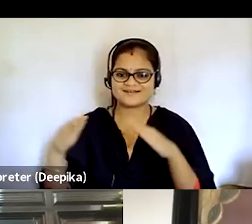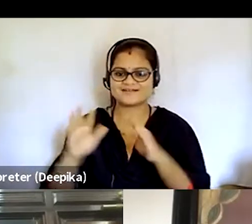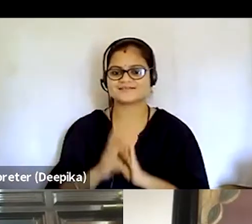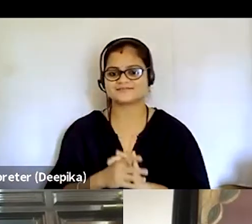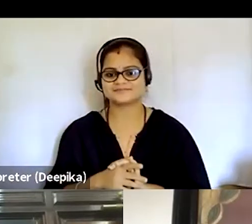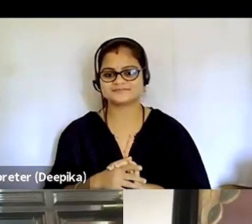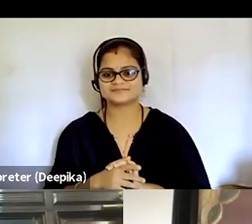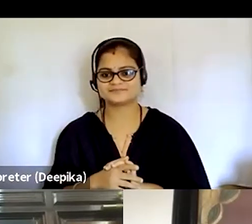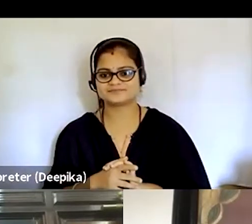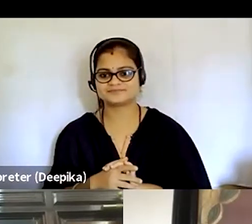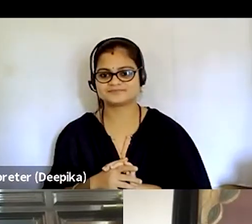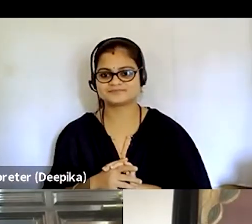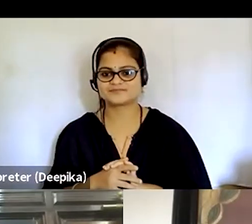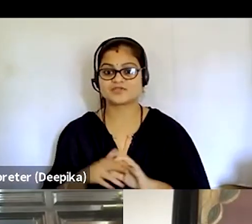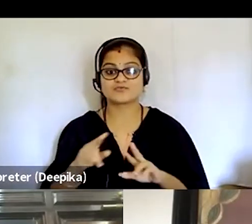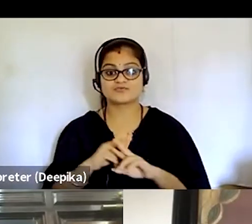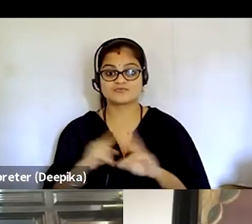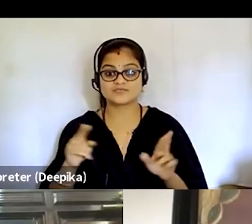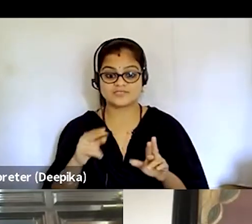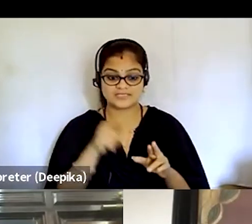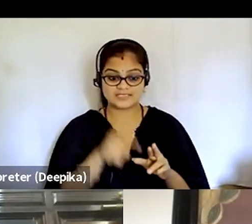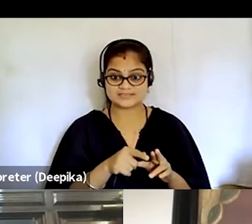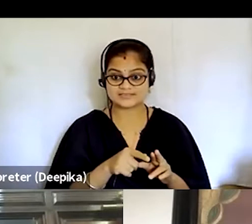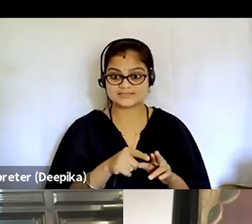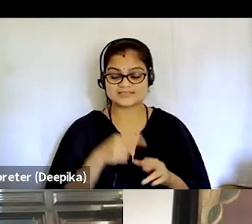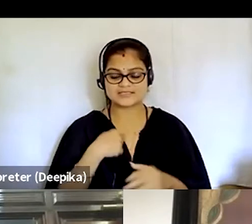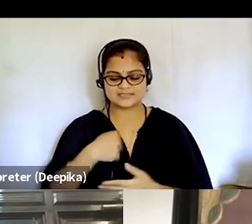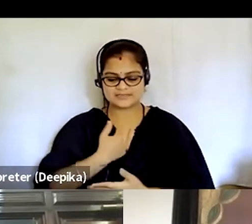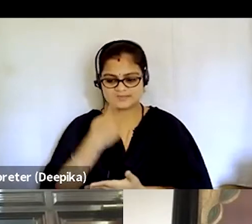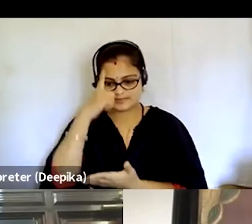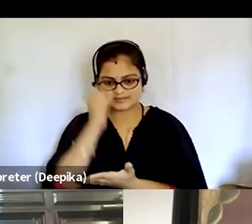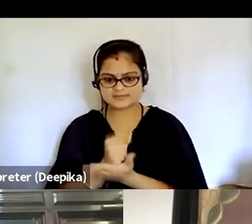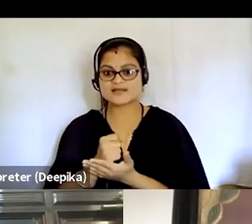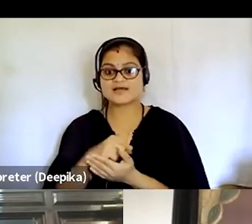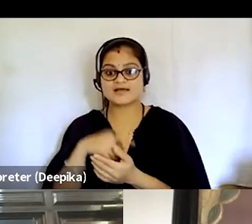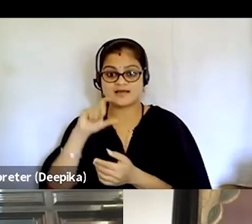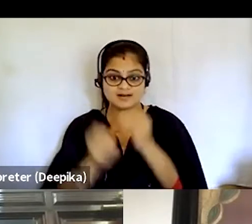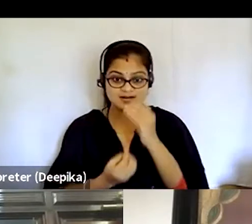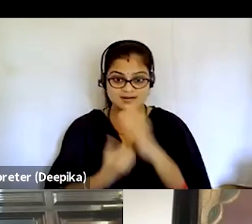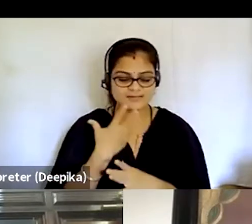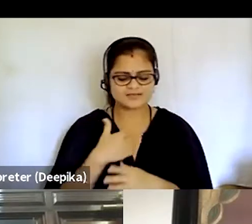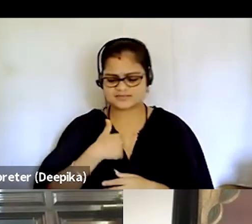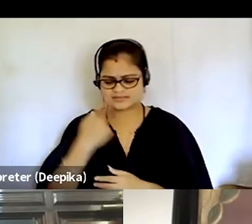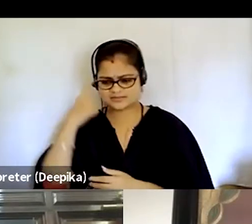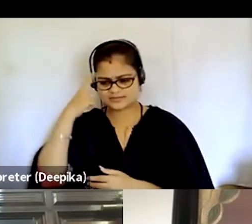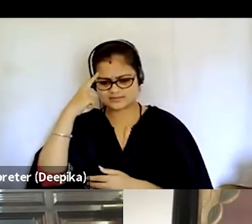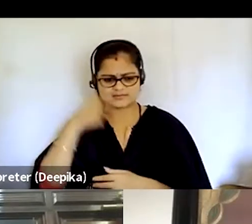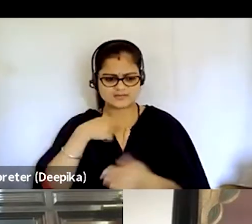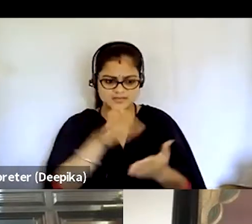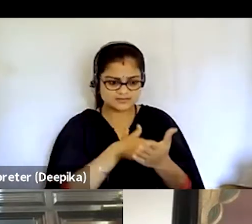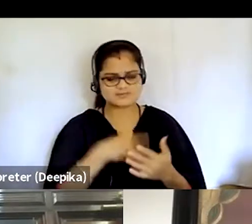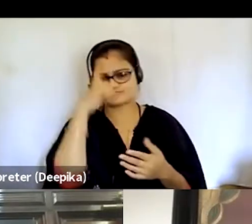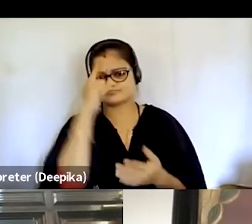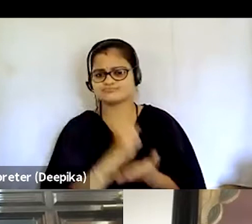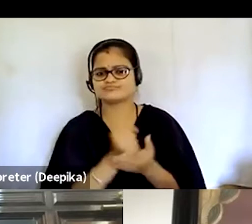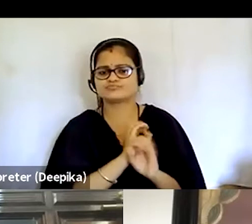So there was a full shift. I was suddenly faced with having taken a decision to make a club. I didn't even think about my own music career.